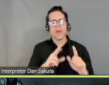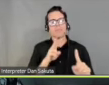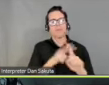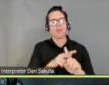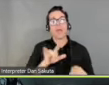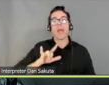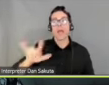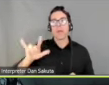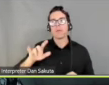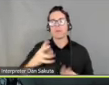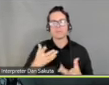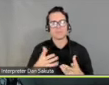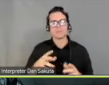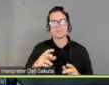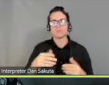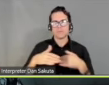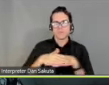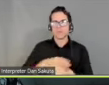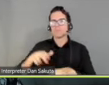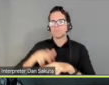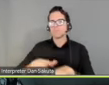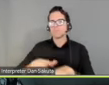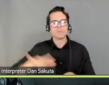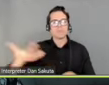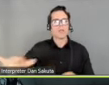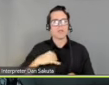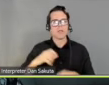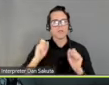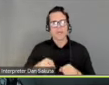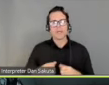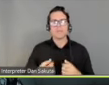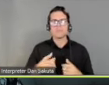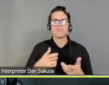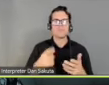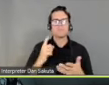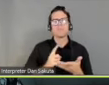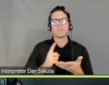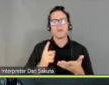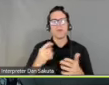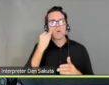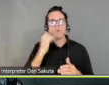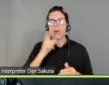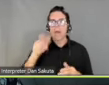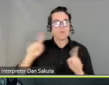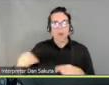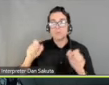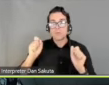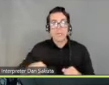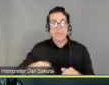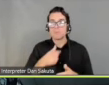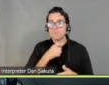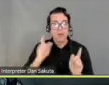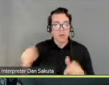I mean, you want to think through it really quickly. You would say, can you eliminate the trip? Can you substitute how you get there? Could you